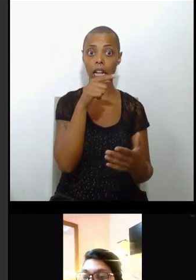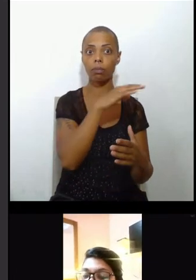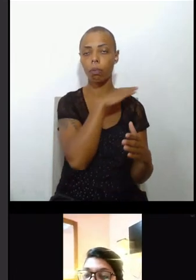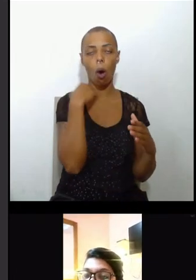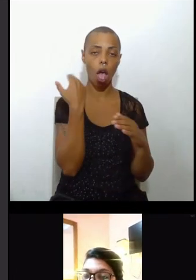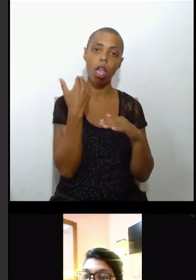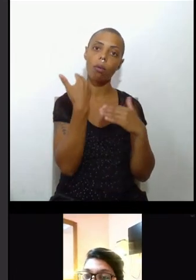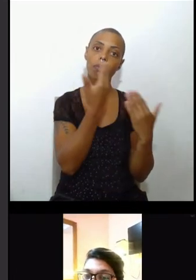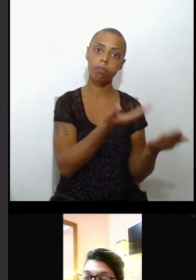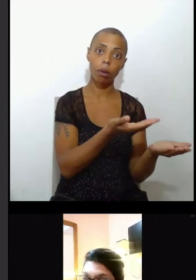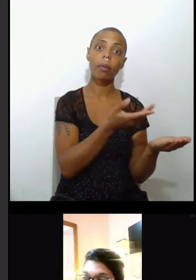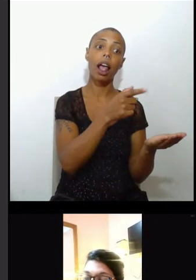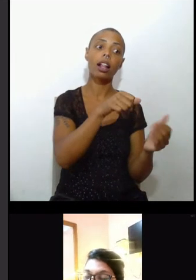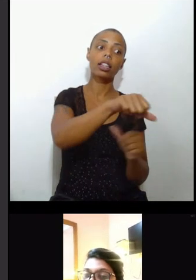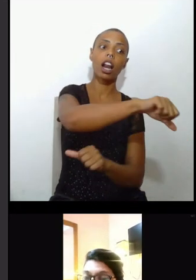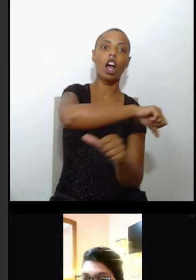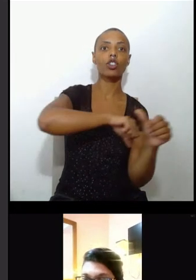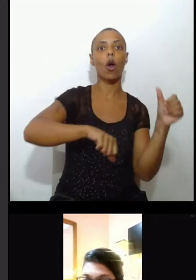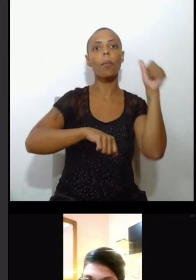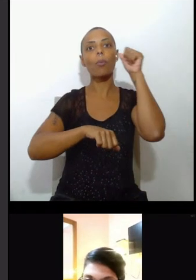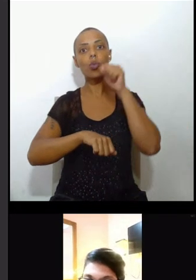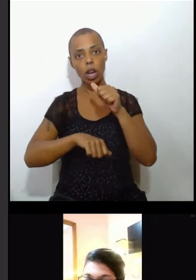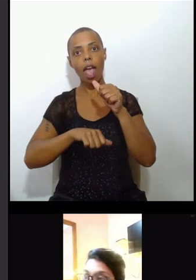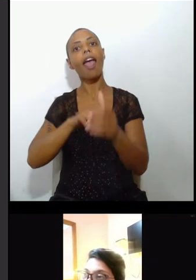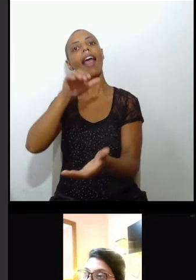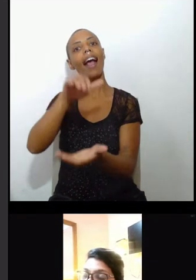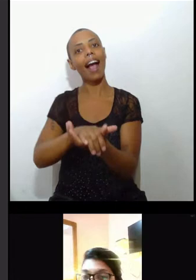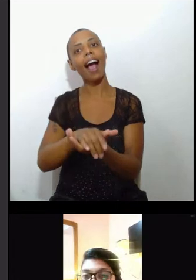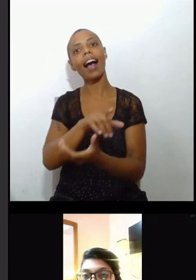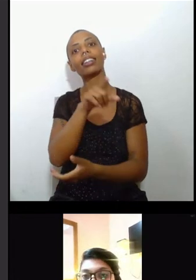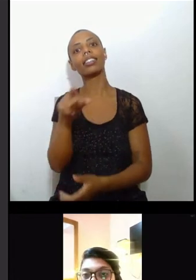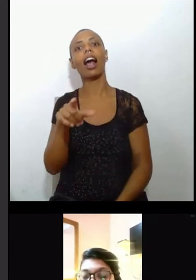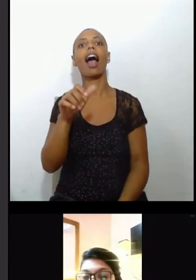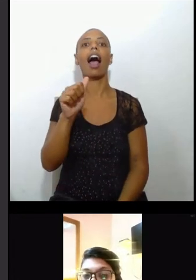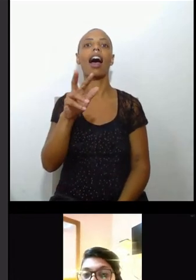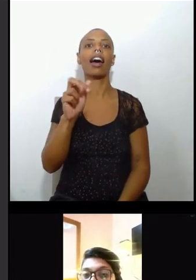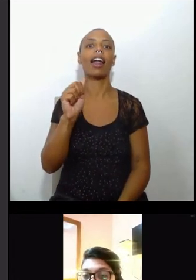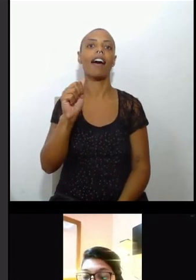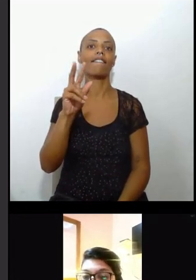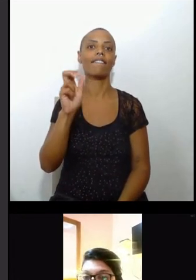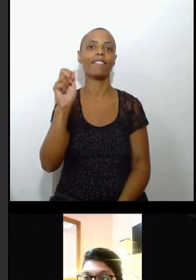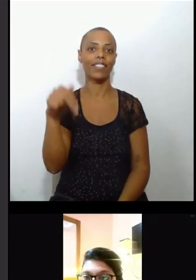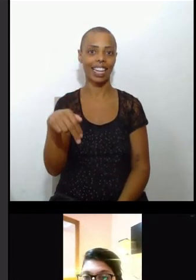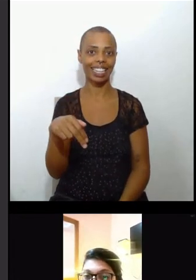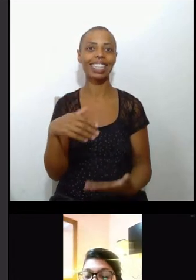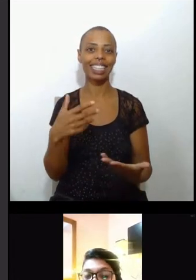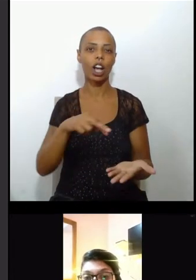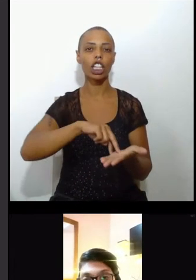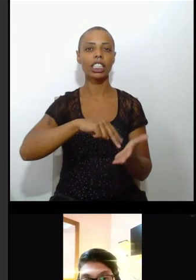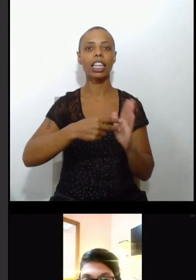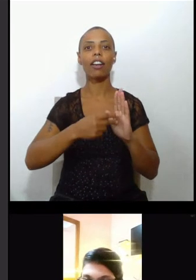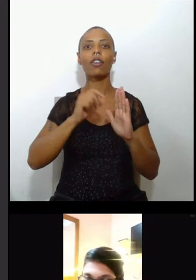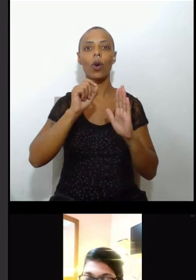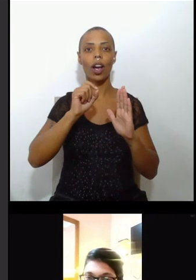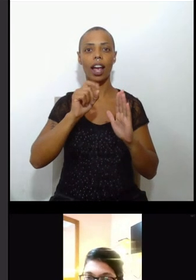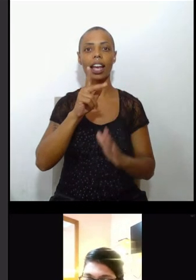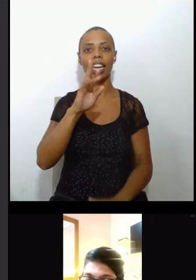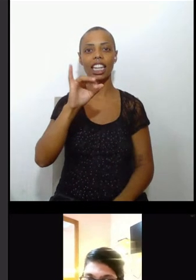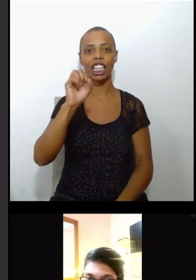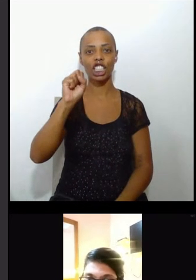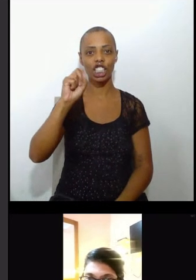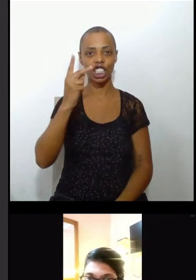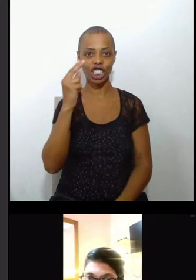feel that they have The Reincarnation of Krishna and hence get married to a god here and are called